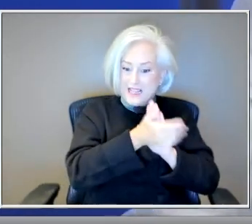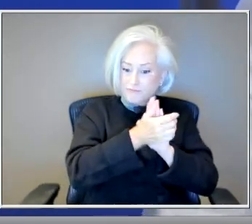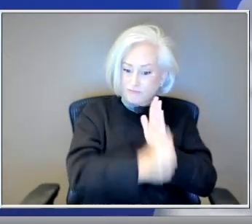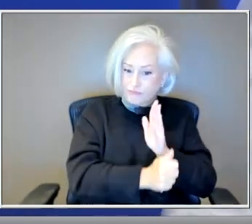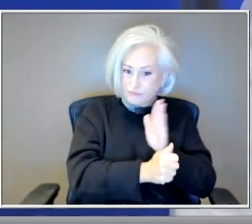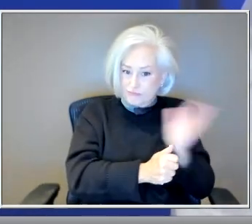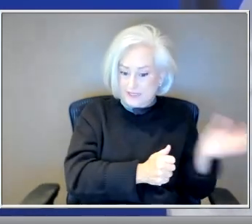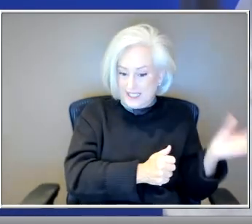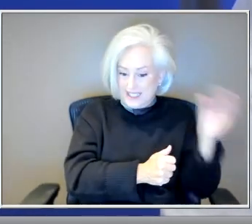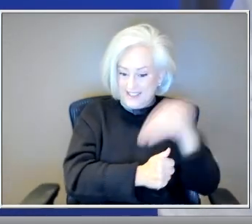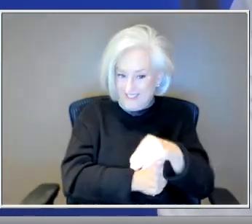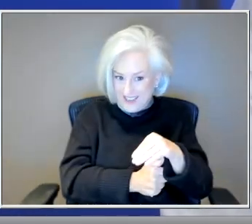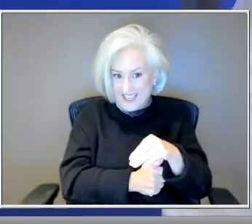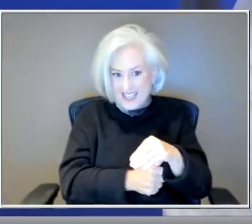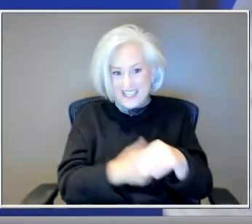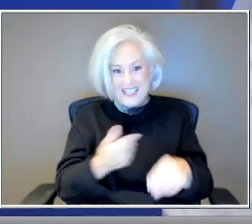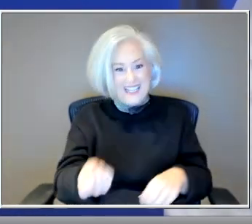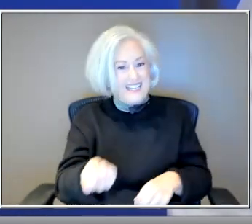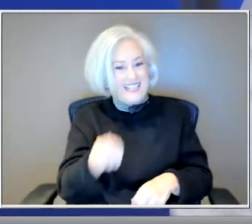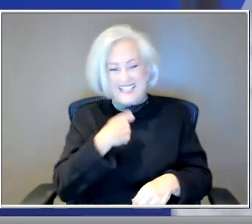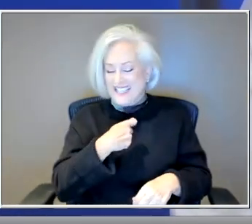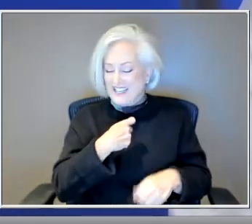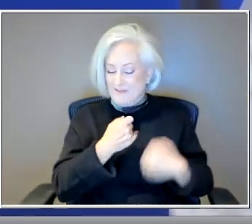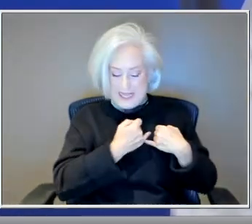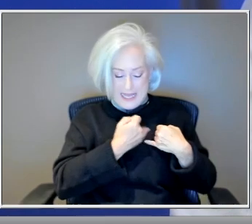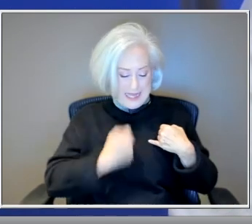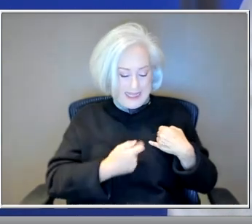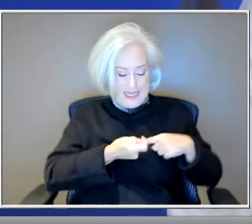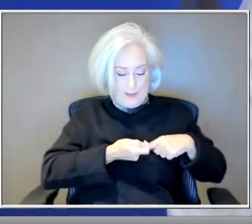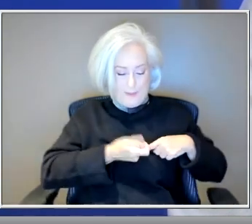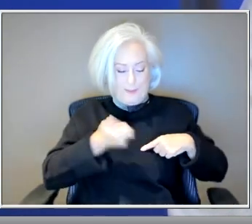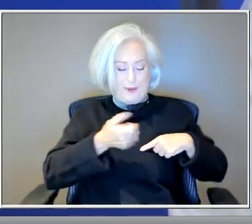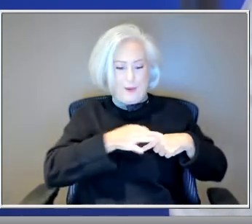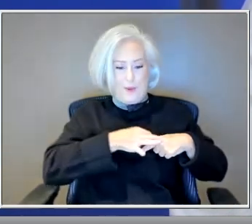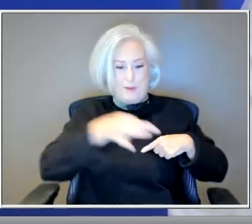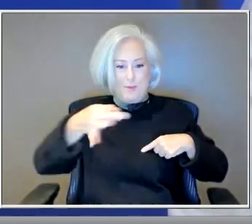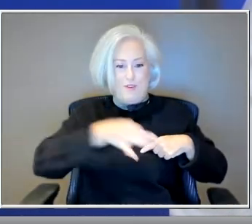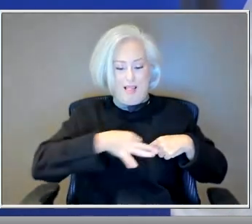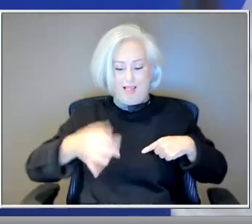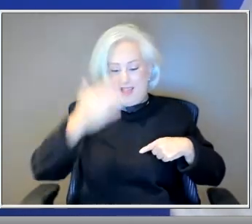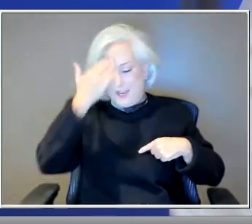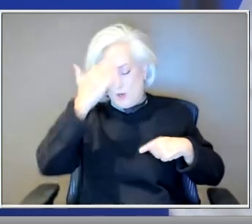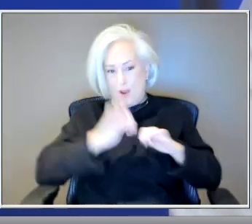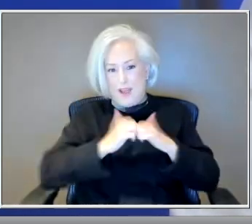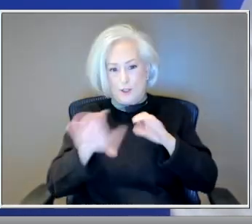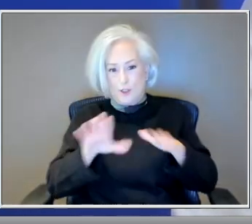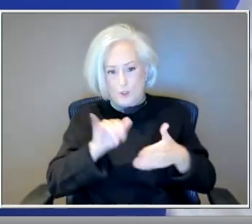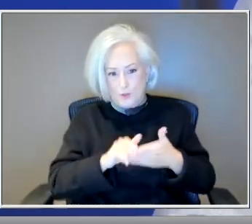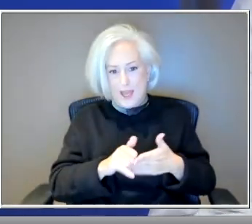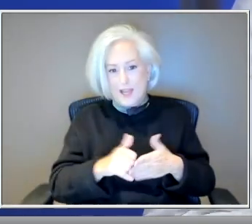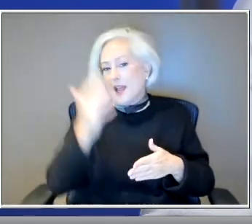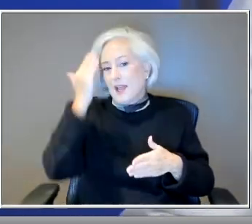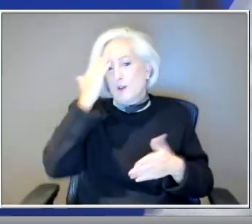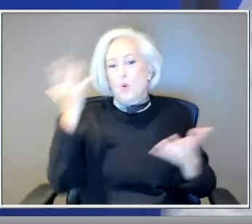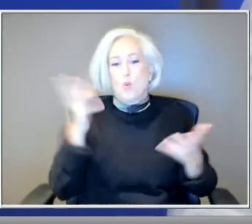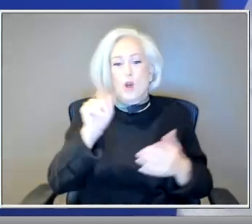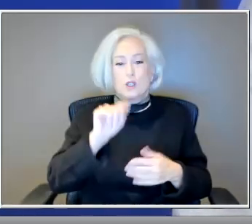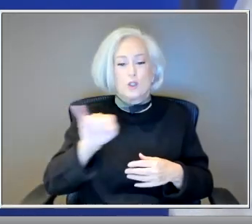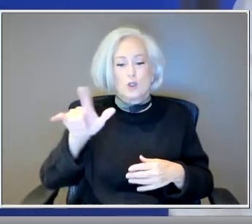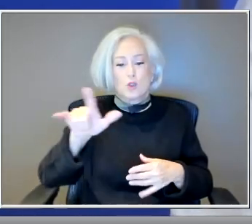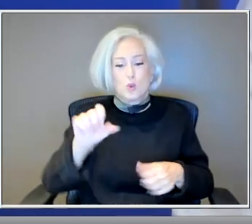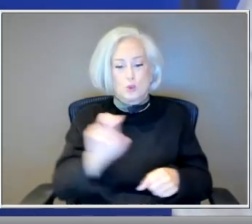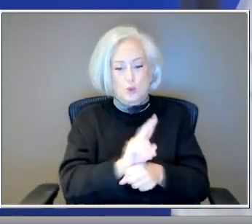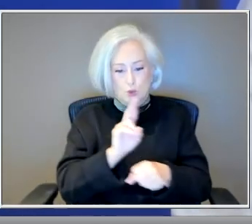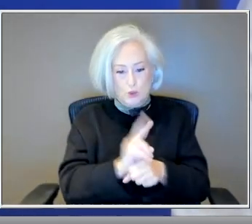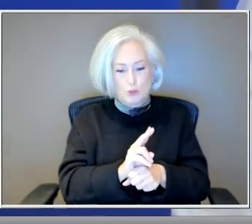right? I can do those. I know how to do, I know how to do those. I know what tools to use. But,